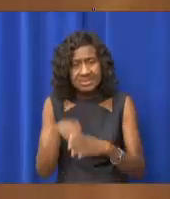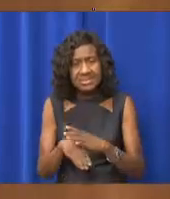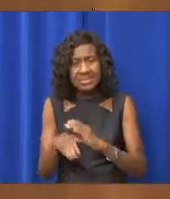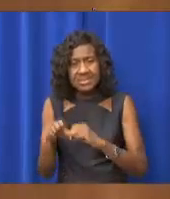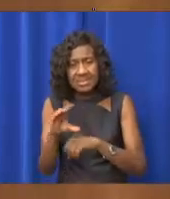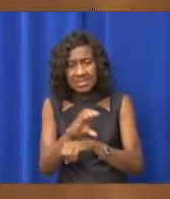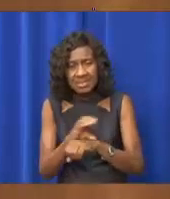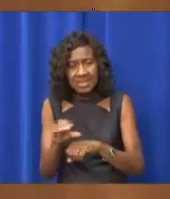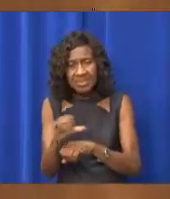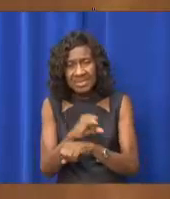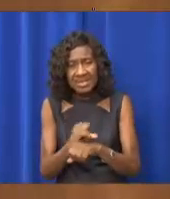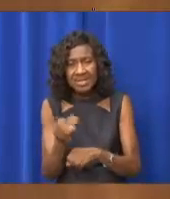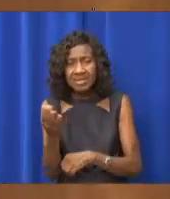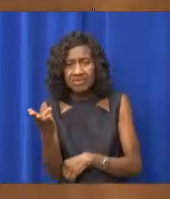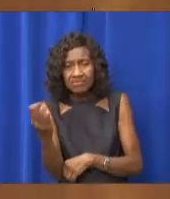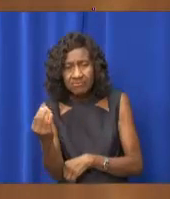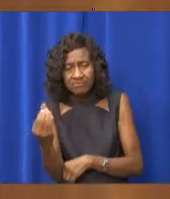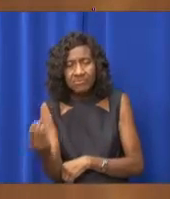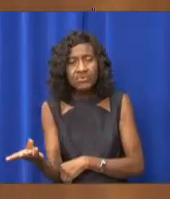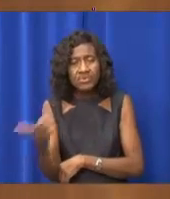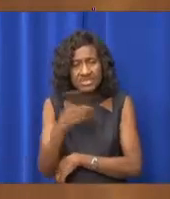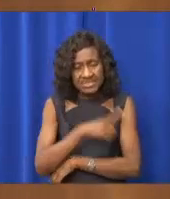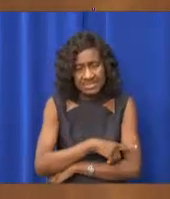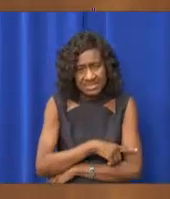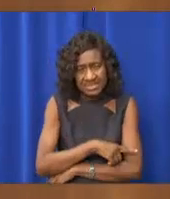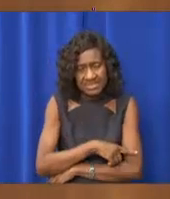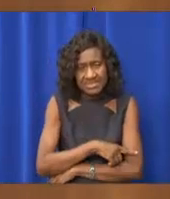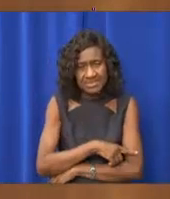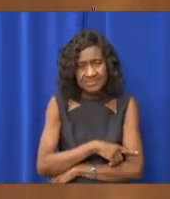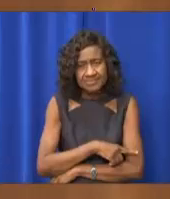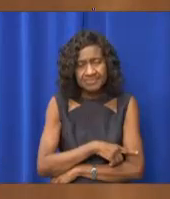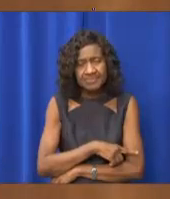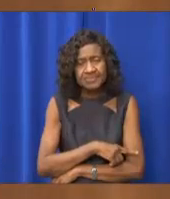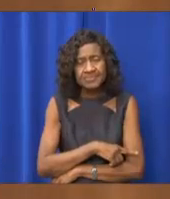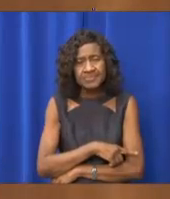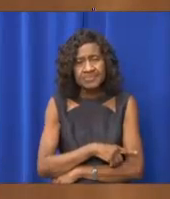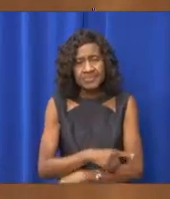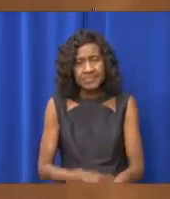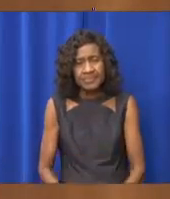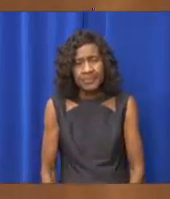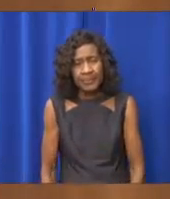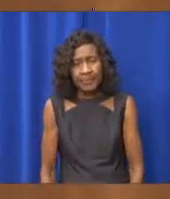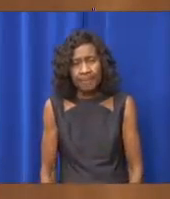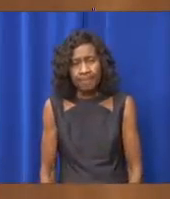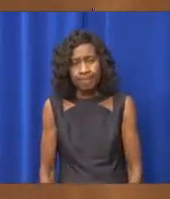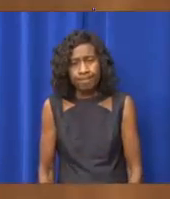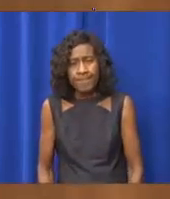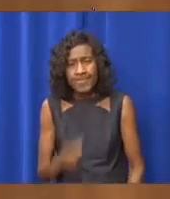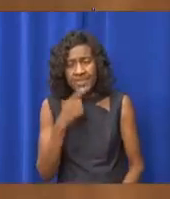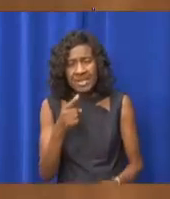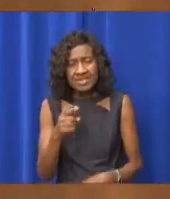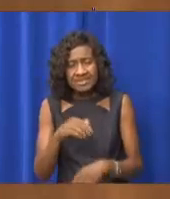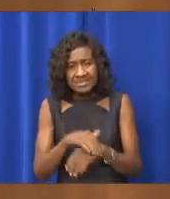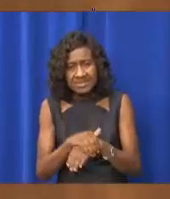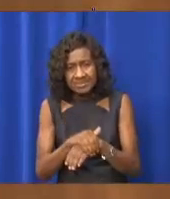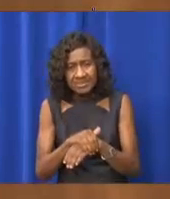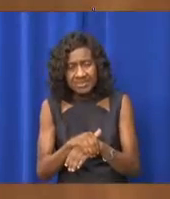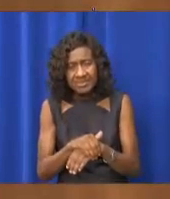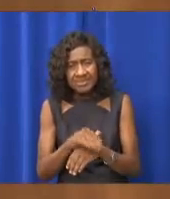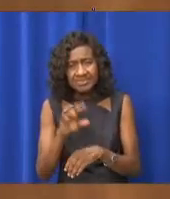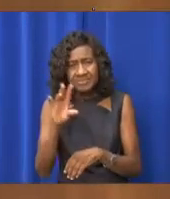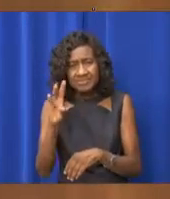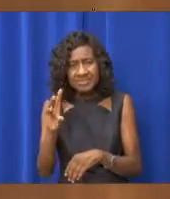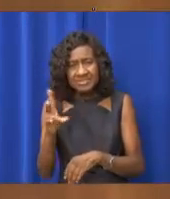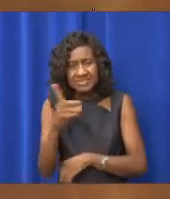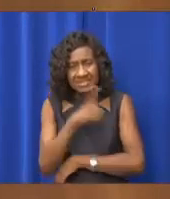different decisions. So I don't want you to confuse that 7-day issue with what they're doing in the UK. Because in the UK, they made that 7-day decision